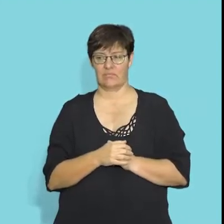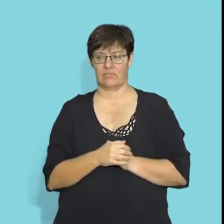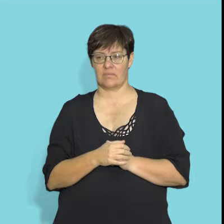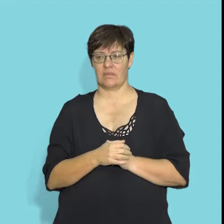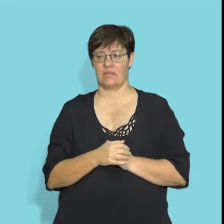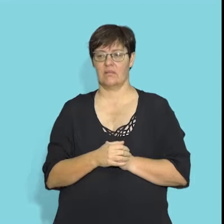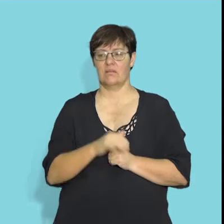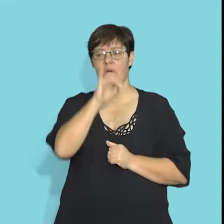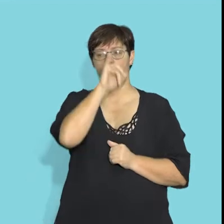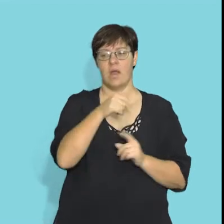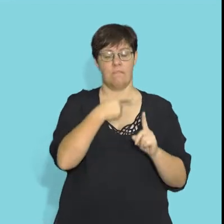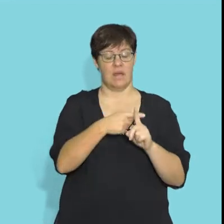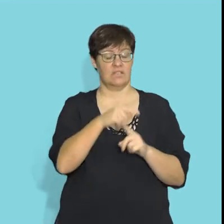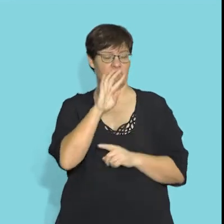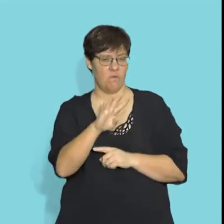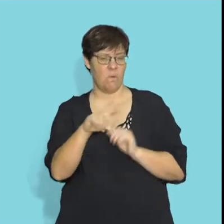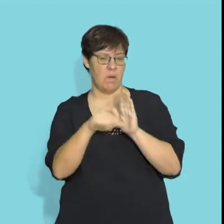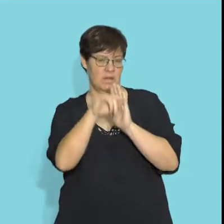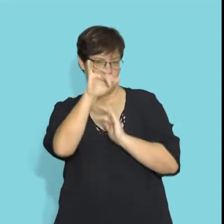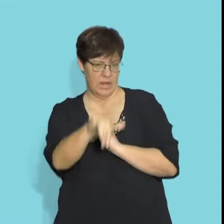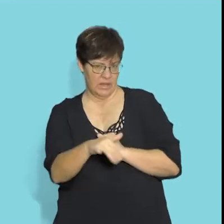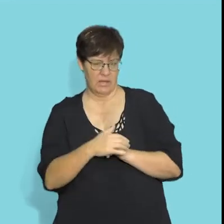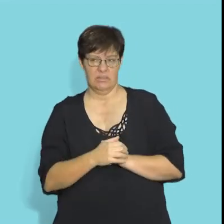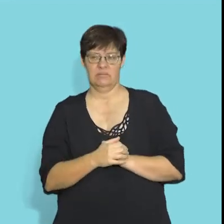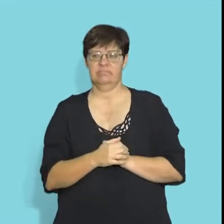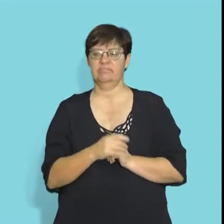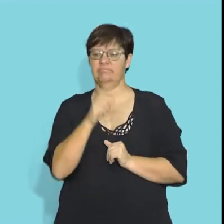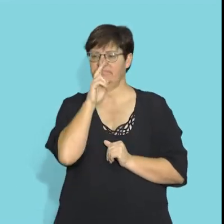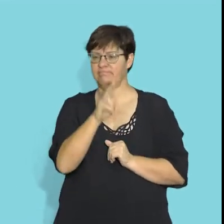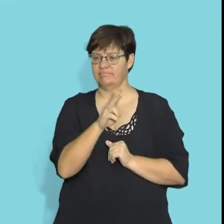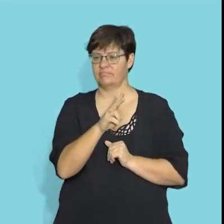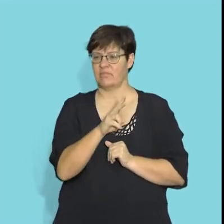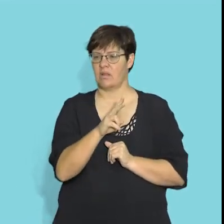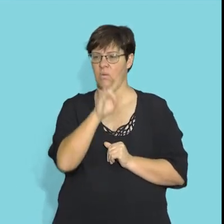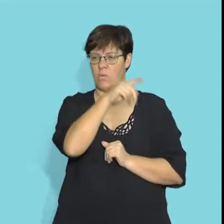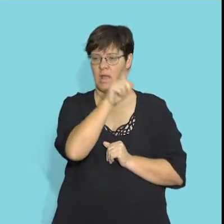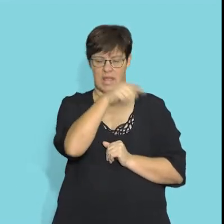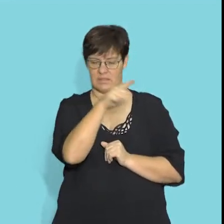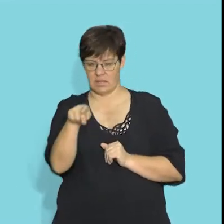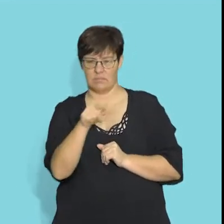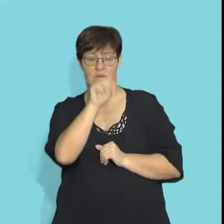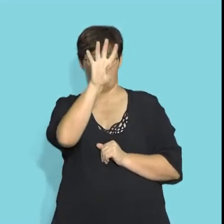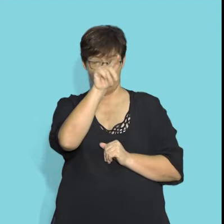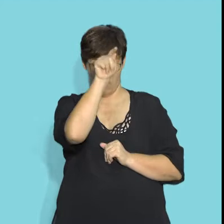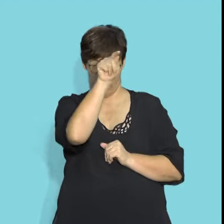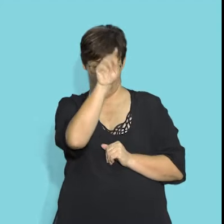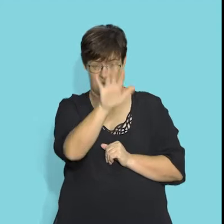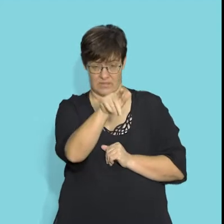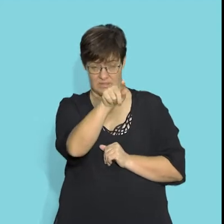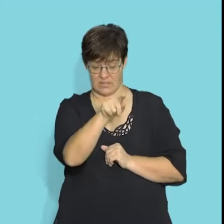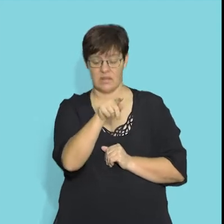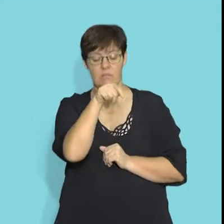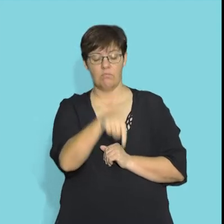I'm going to get y plus 4 minus y, and here I'm going to see the y's will cancel out, and I'm just going to be left with 4 at the